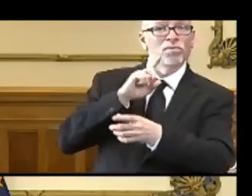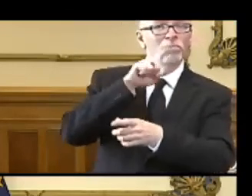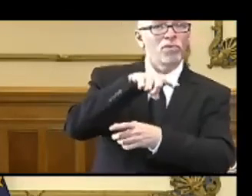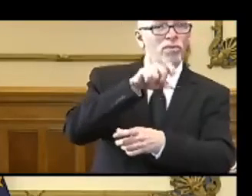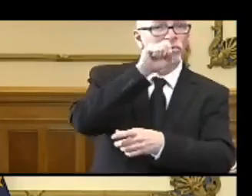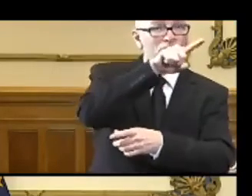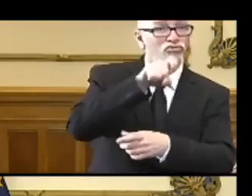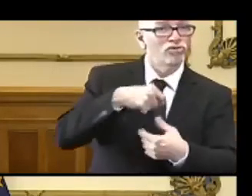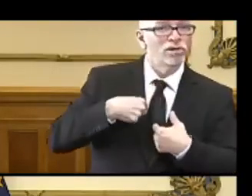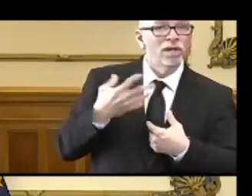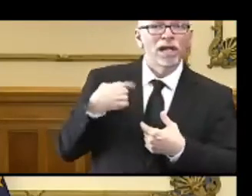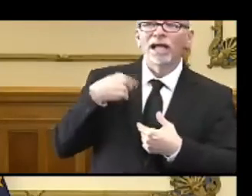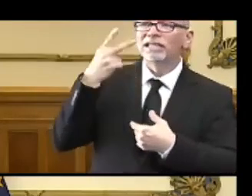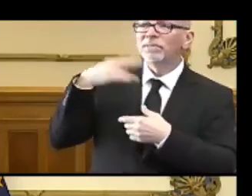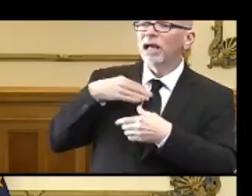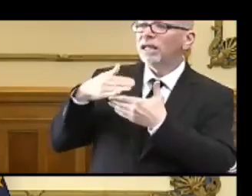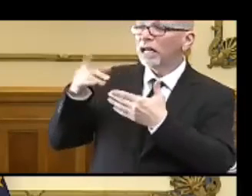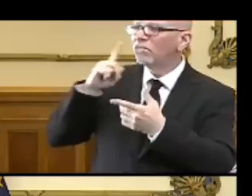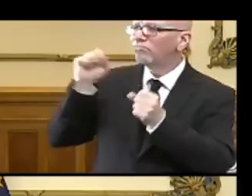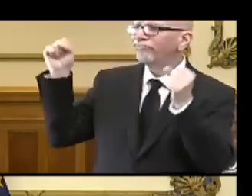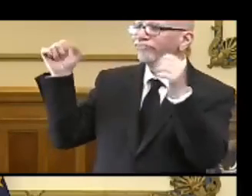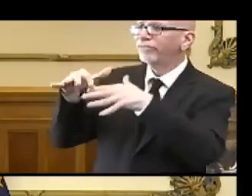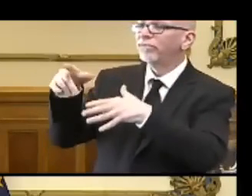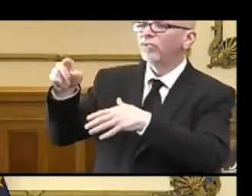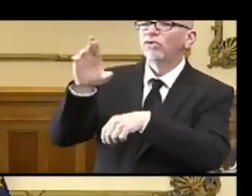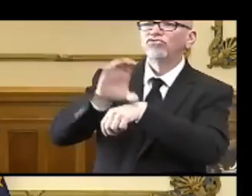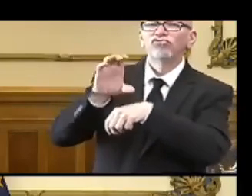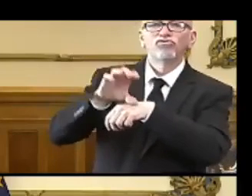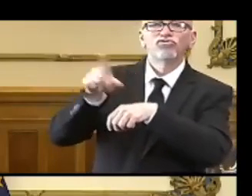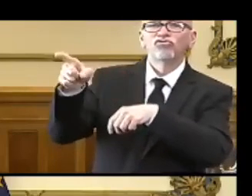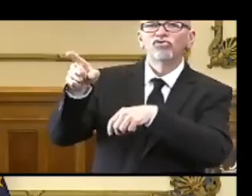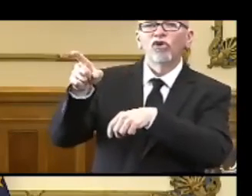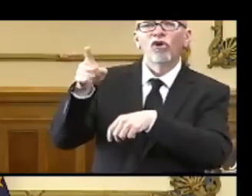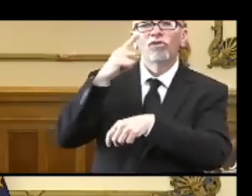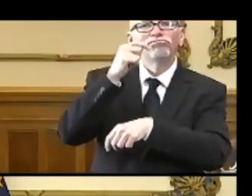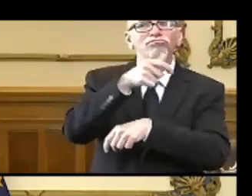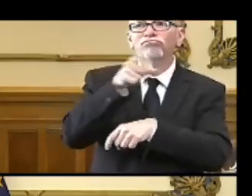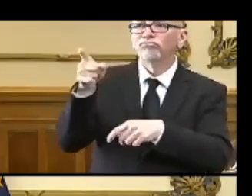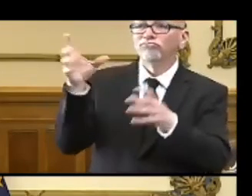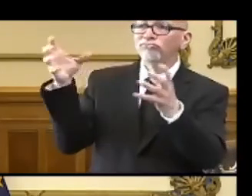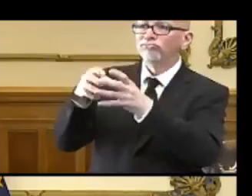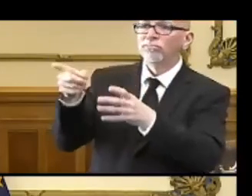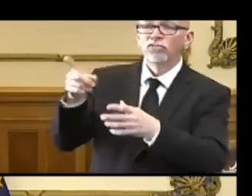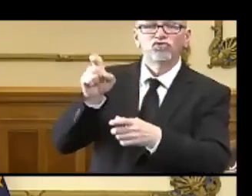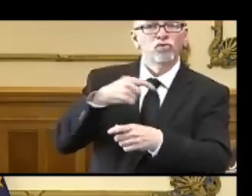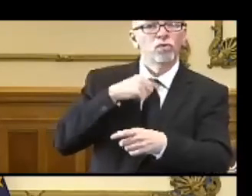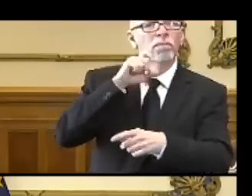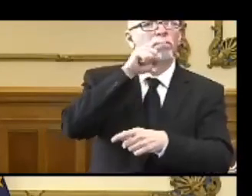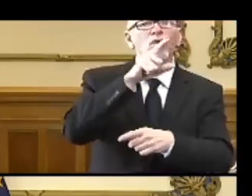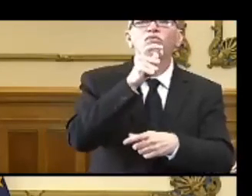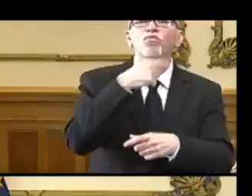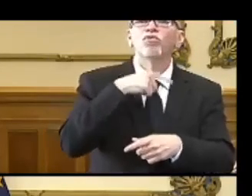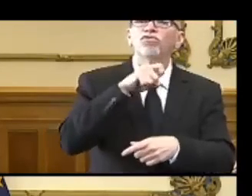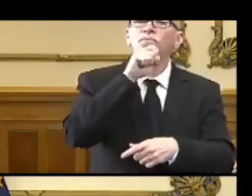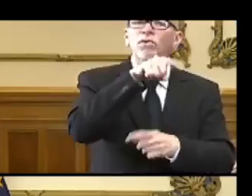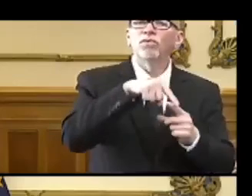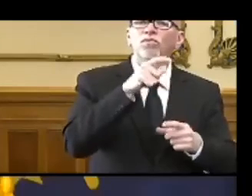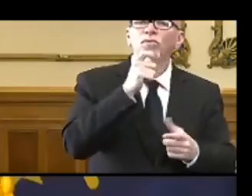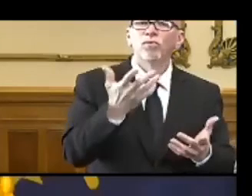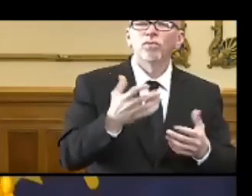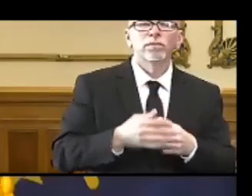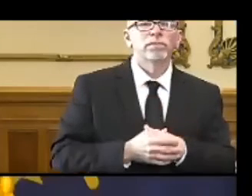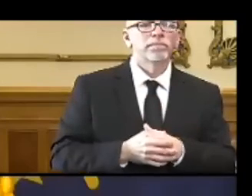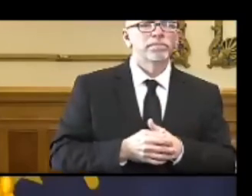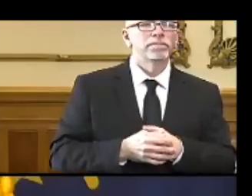gathering at my neighbor's house, or if I see a church disobeying this, are we encouraged to report it? And if so, who do we report it to?